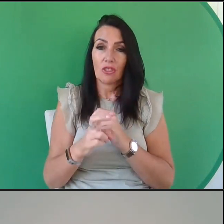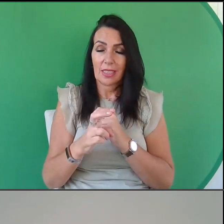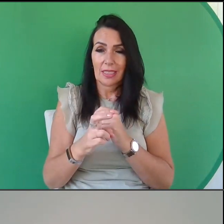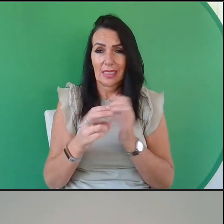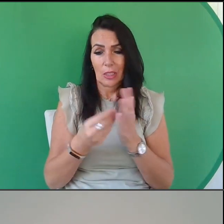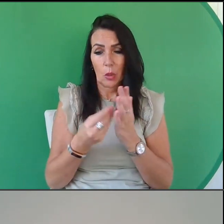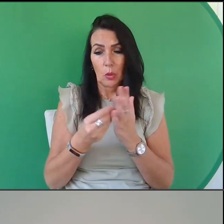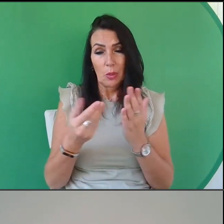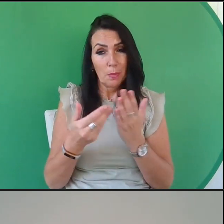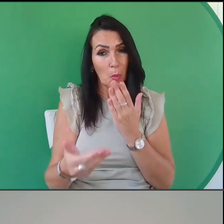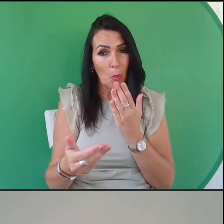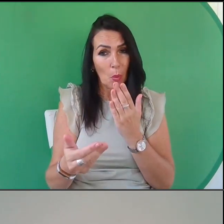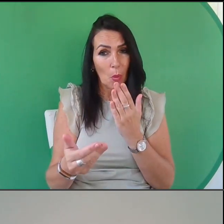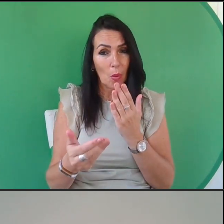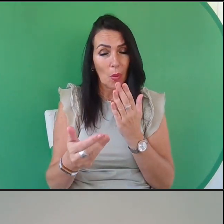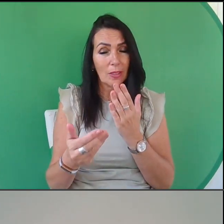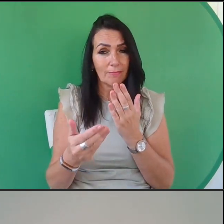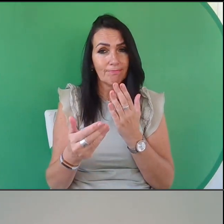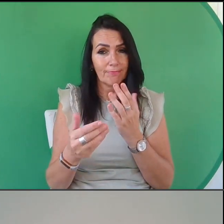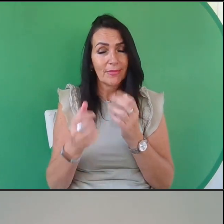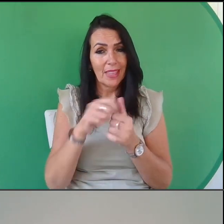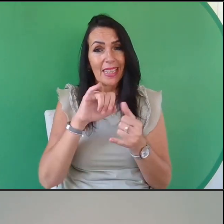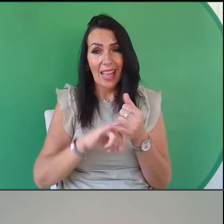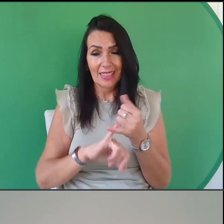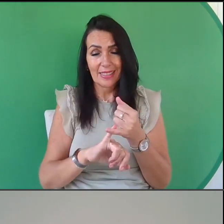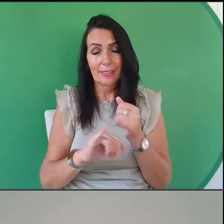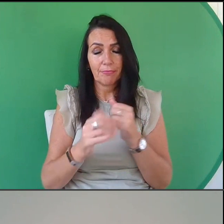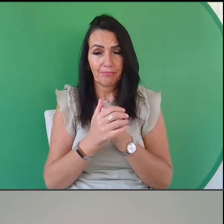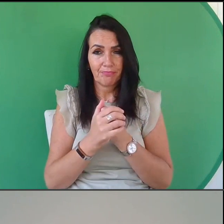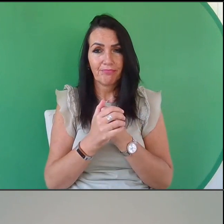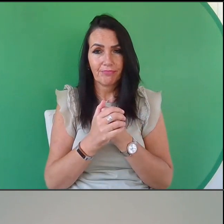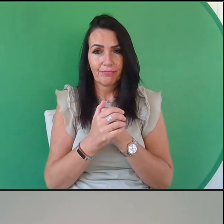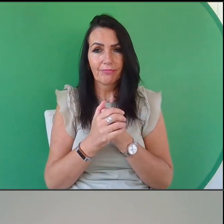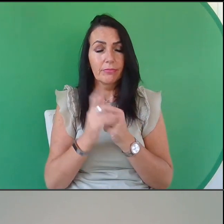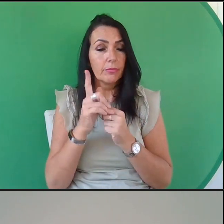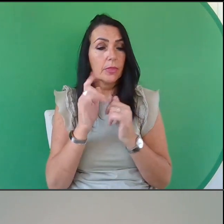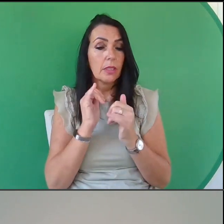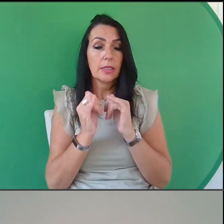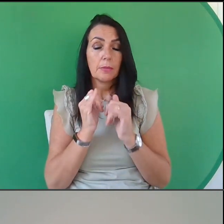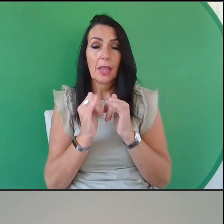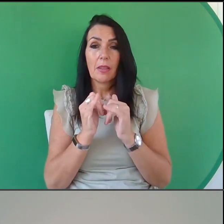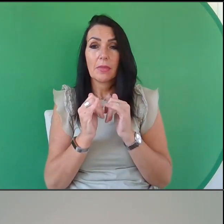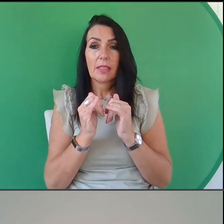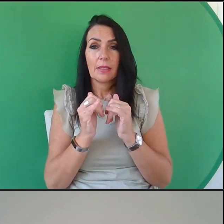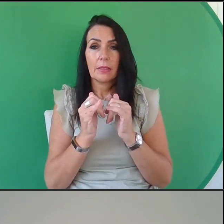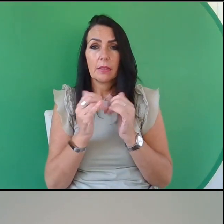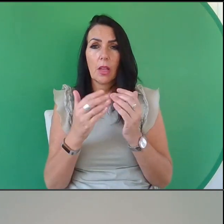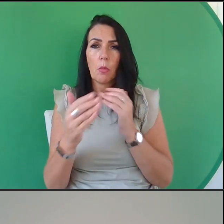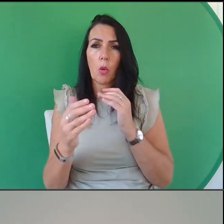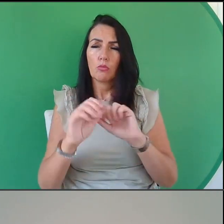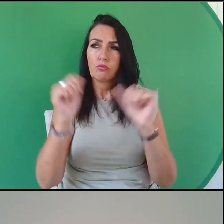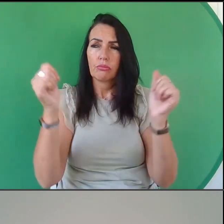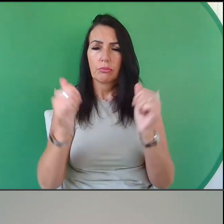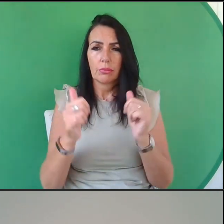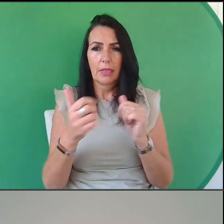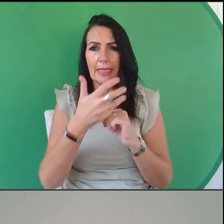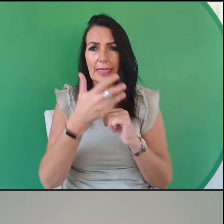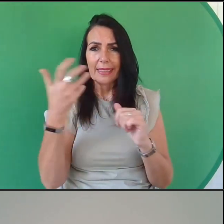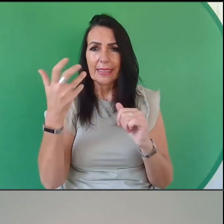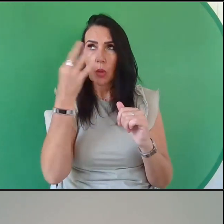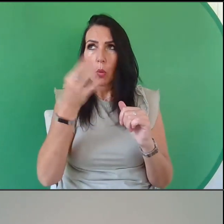more typically than the likes of gas, for example, but sometimes they're more efficient in terms of they heat up the